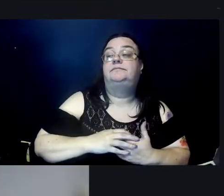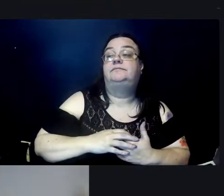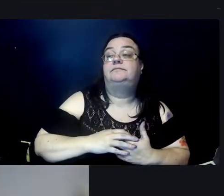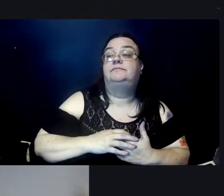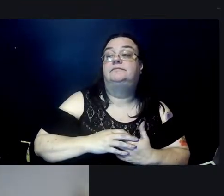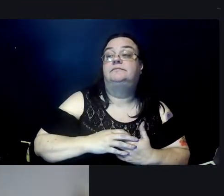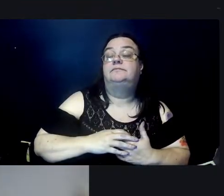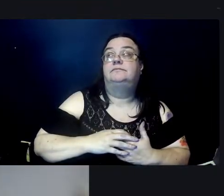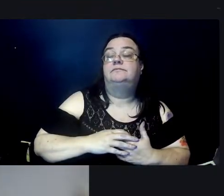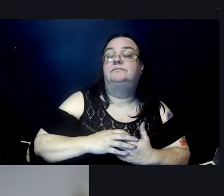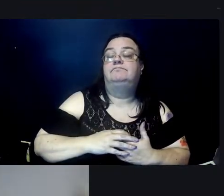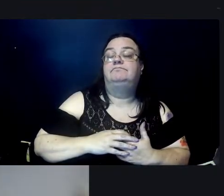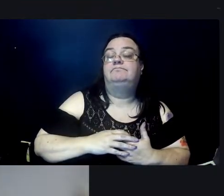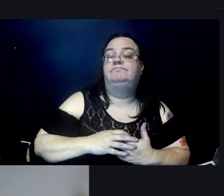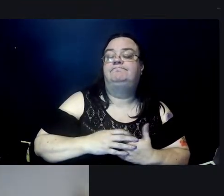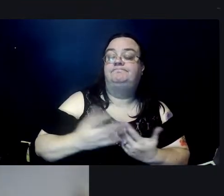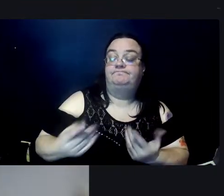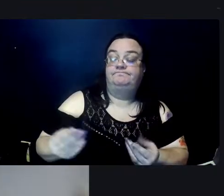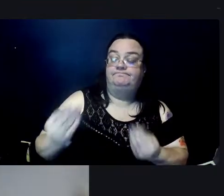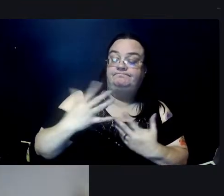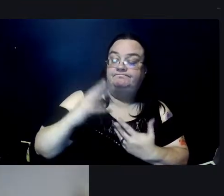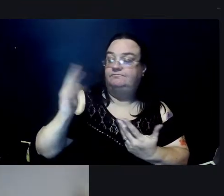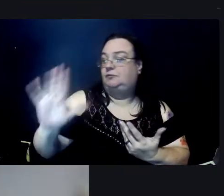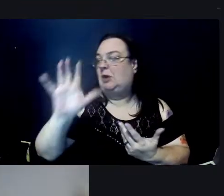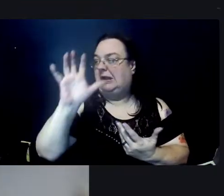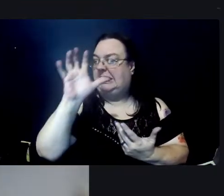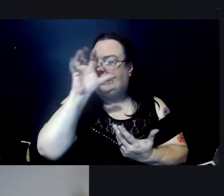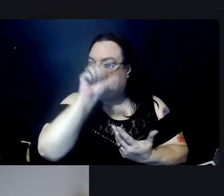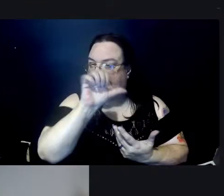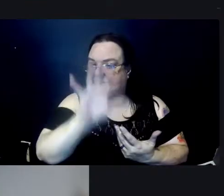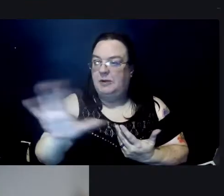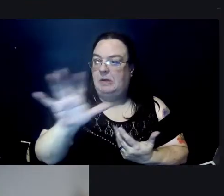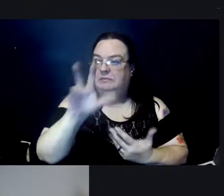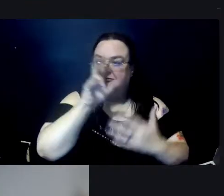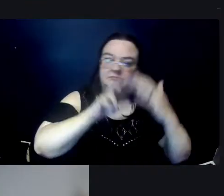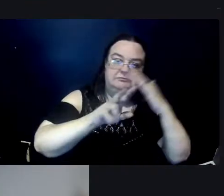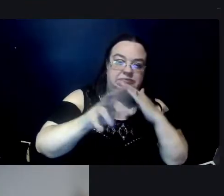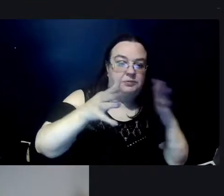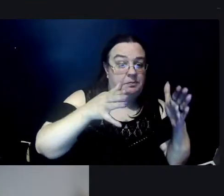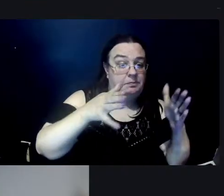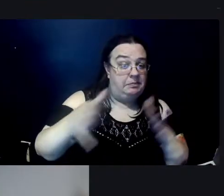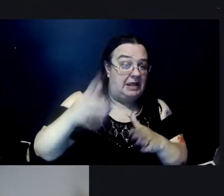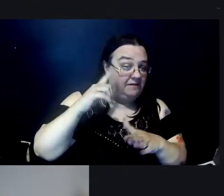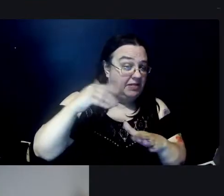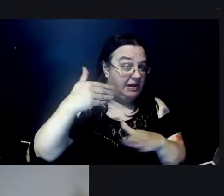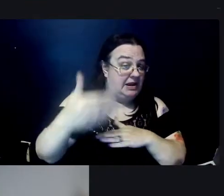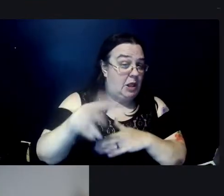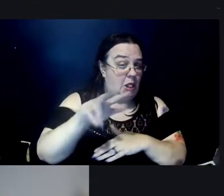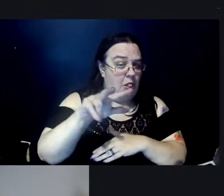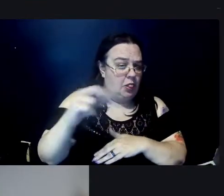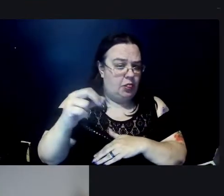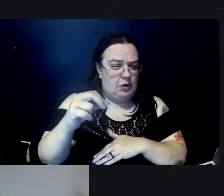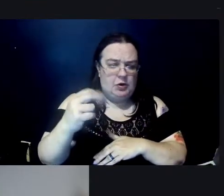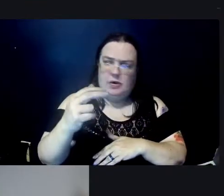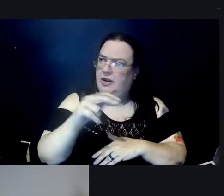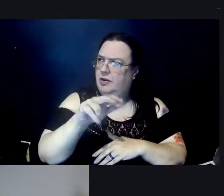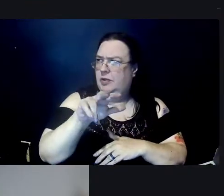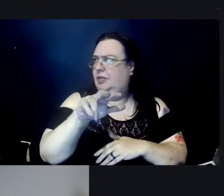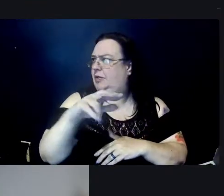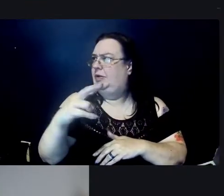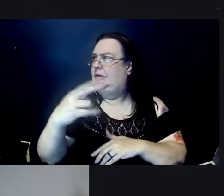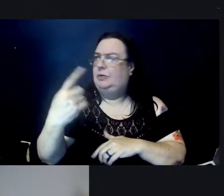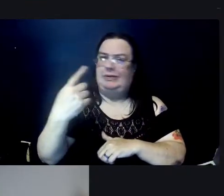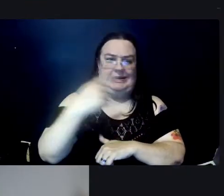your estimate and plan for the next 30 days? I think that's 32 days until